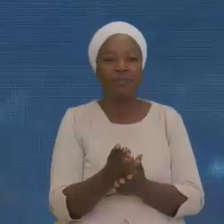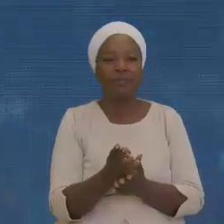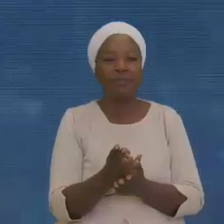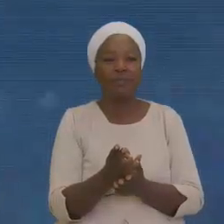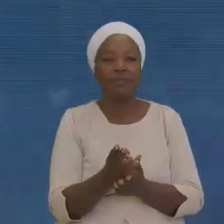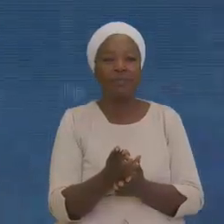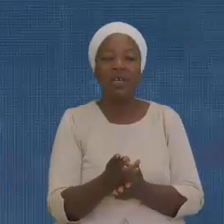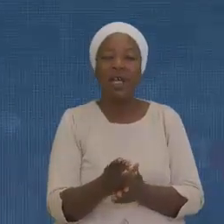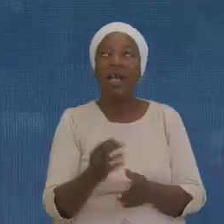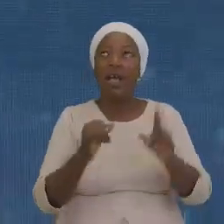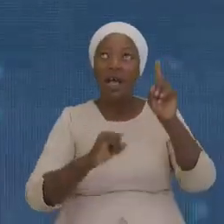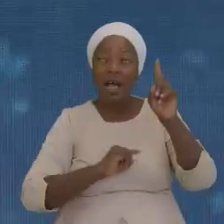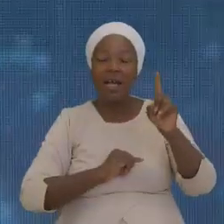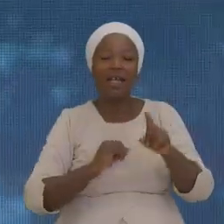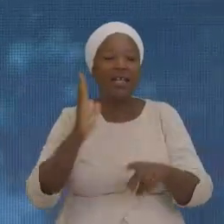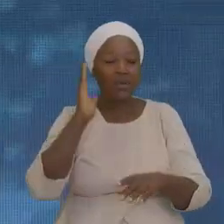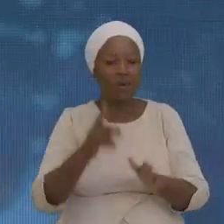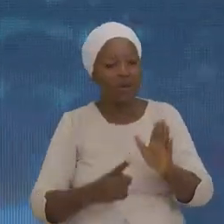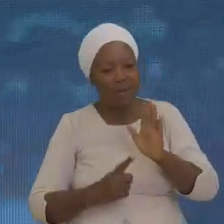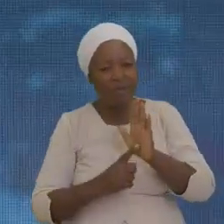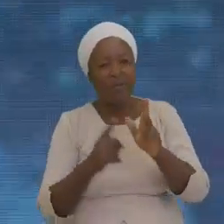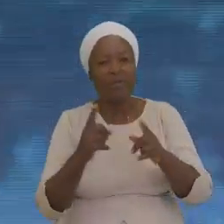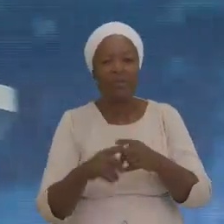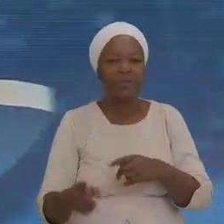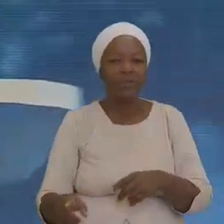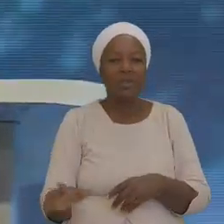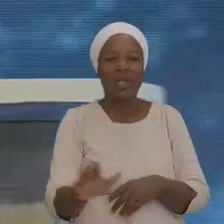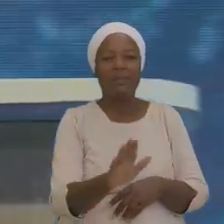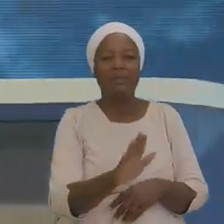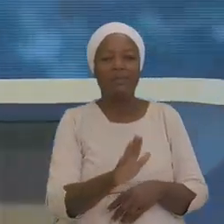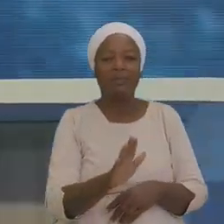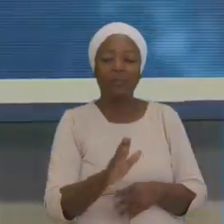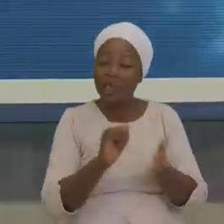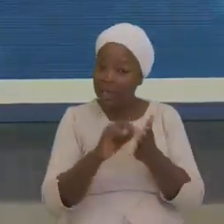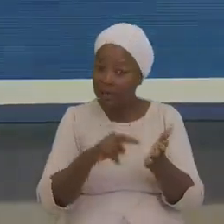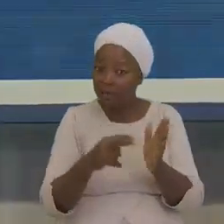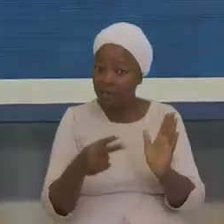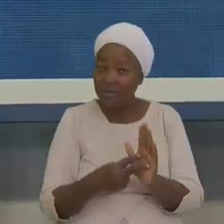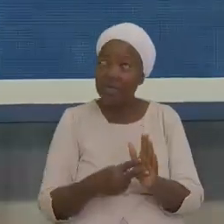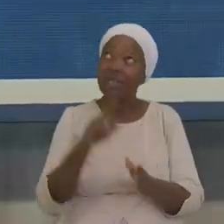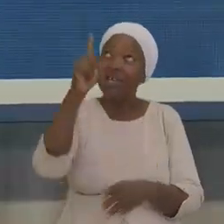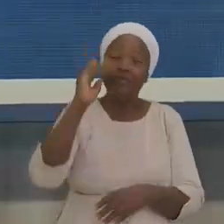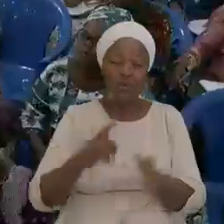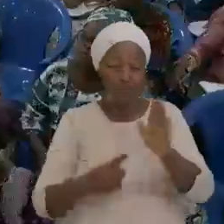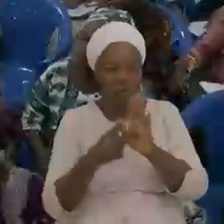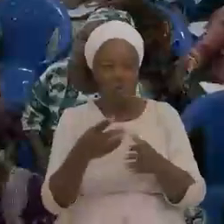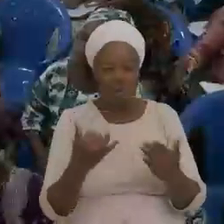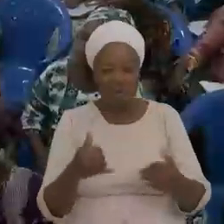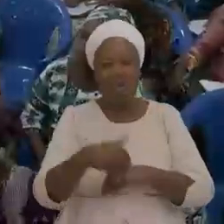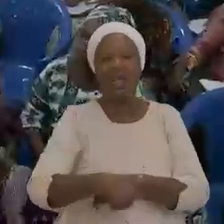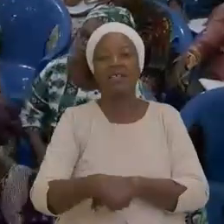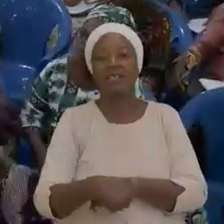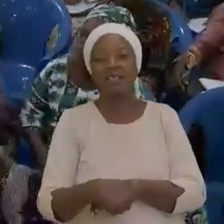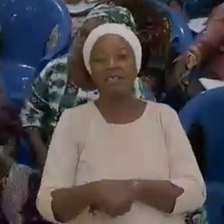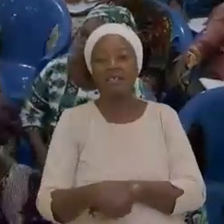I will reveal unto them. That means it will show you tonight. You